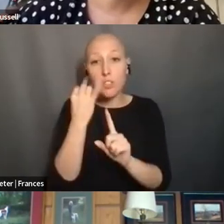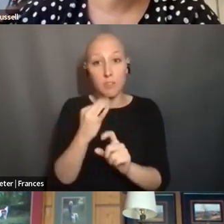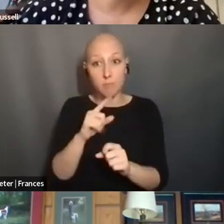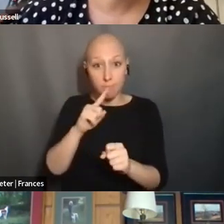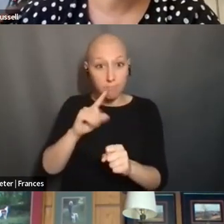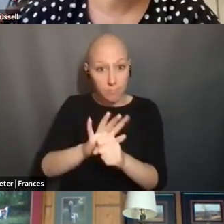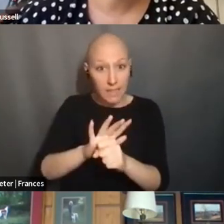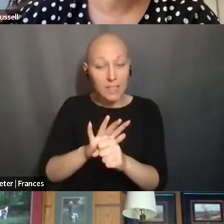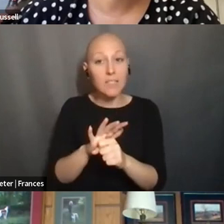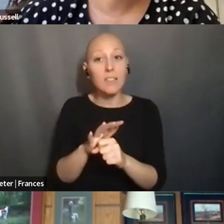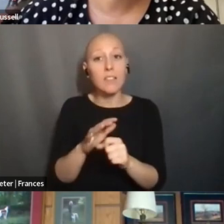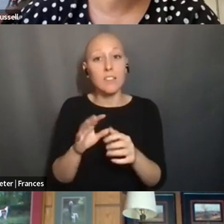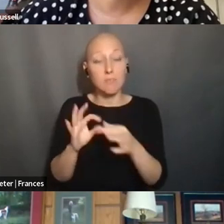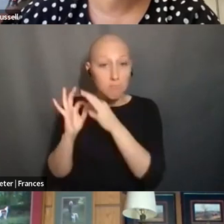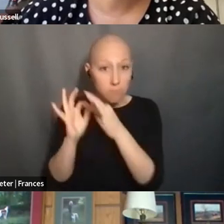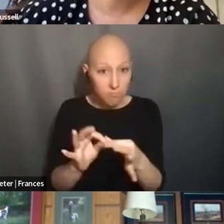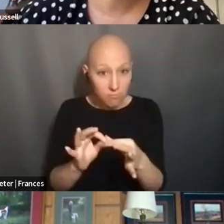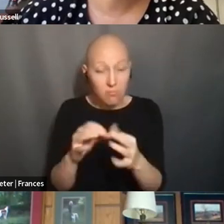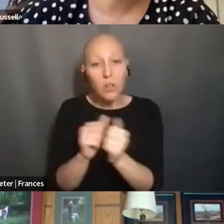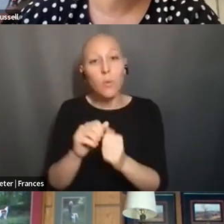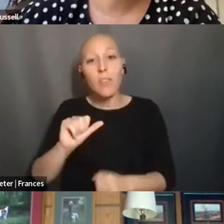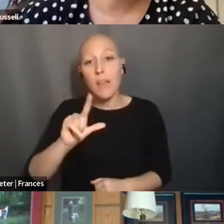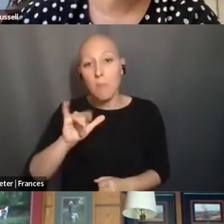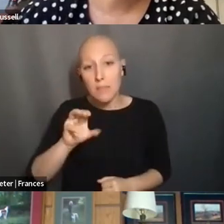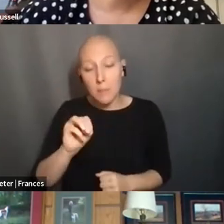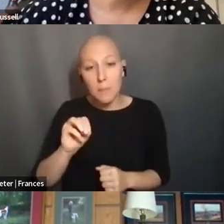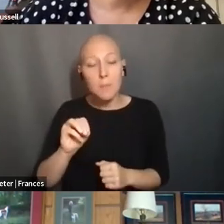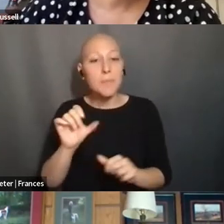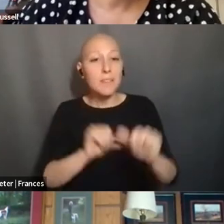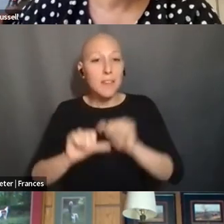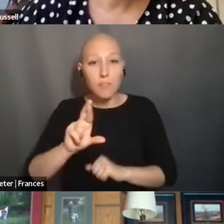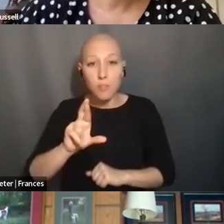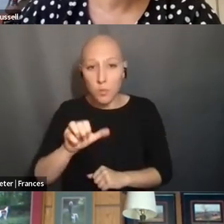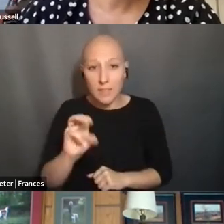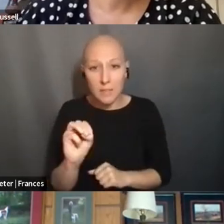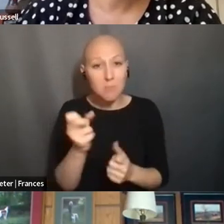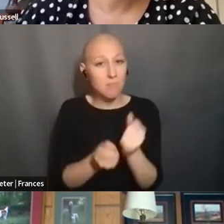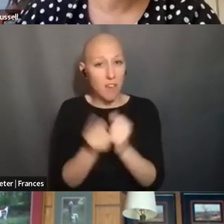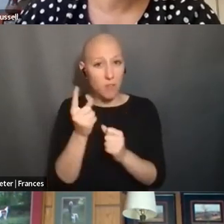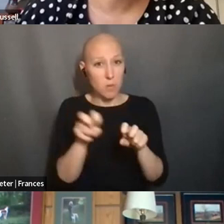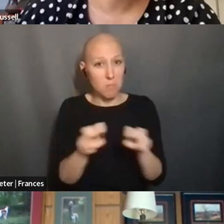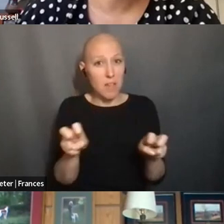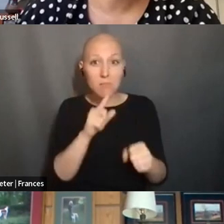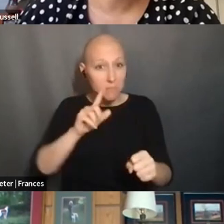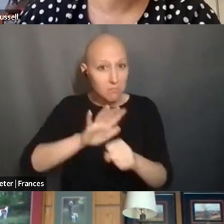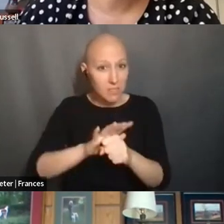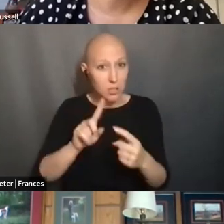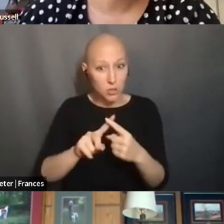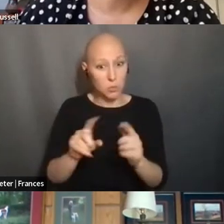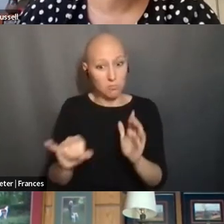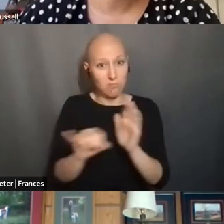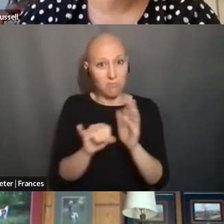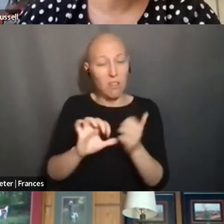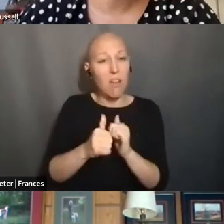continuities with respect to ableism and scientific racism that everyone on this panel is committed to. So